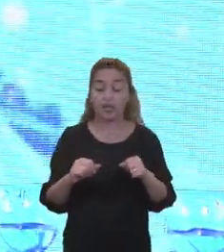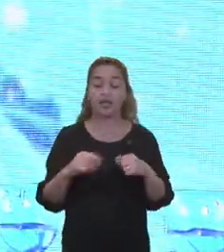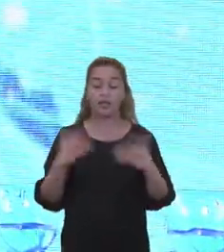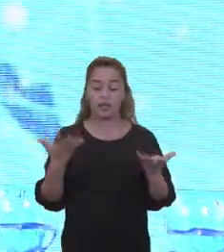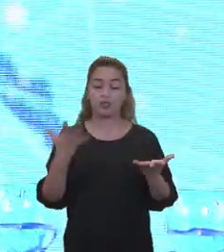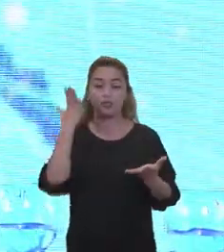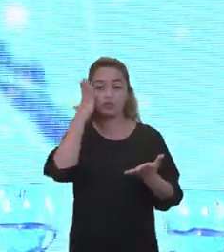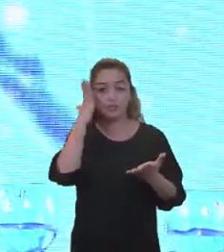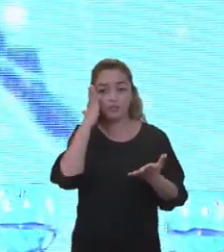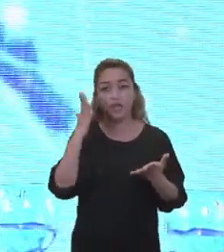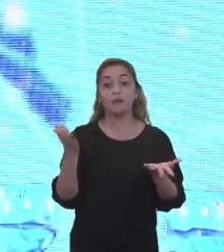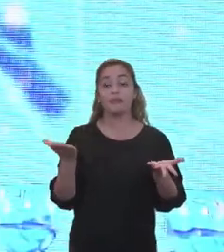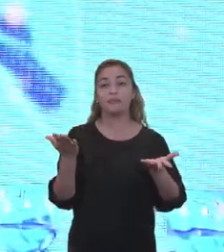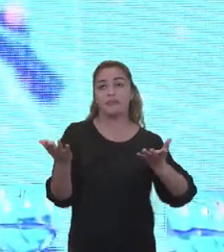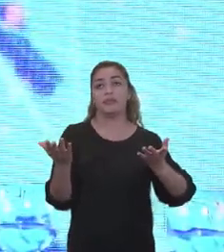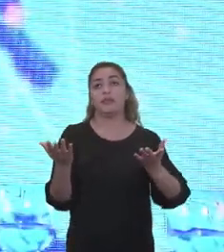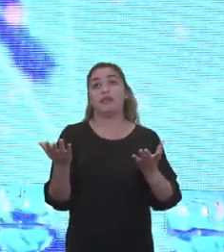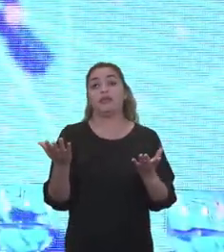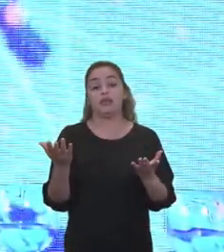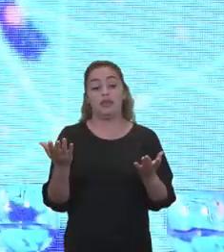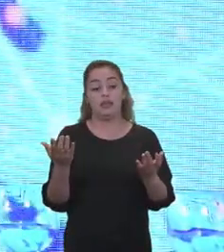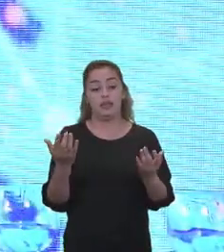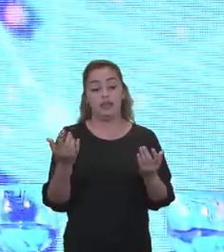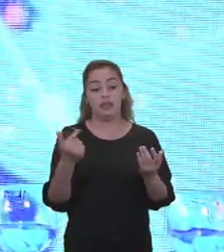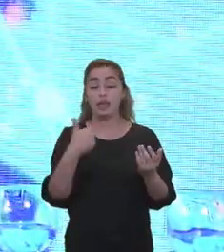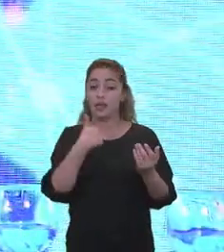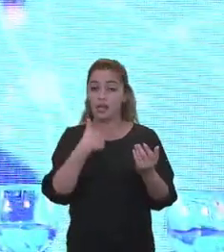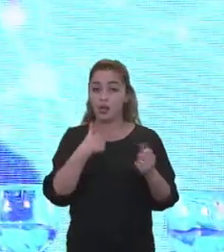nowadays in a very satisfactory way.